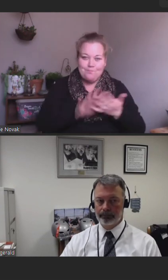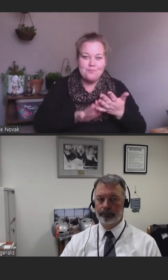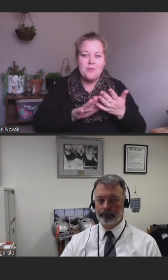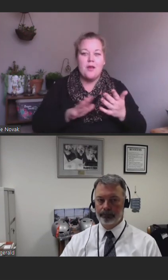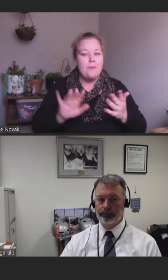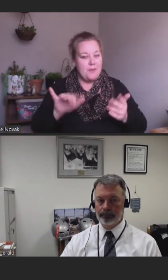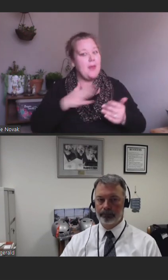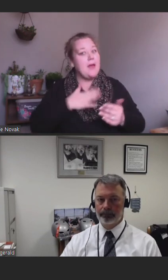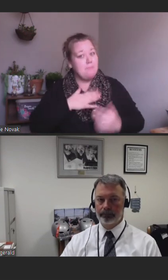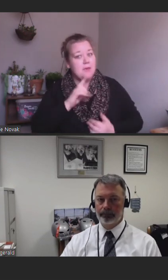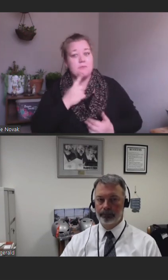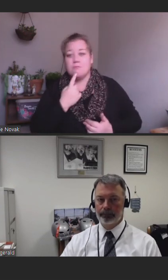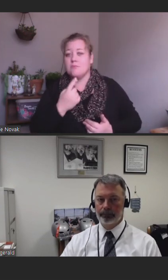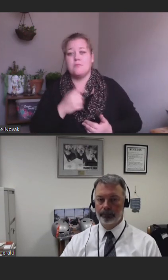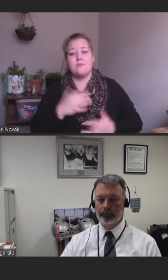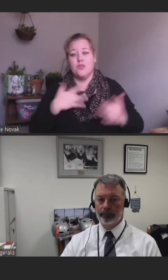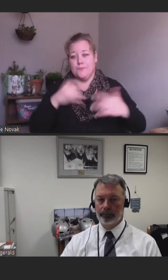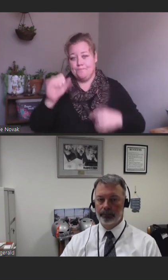with.